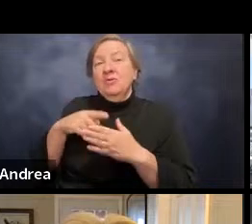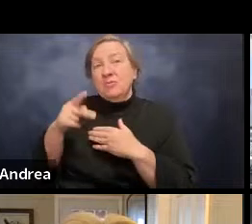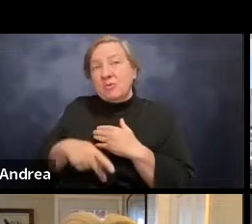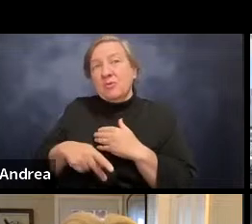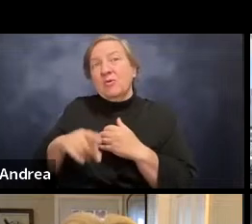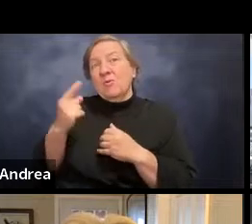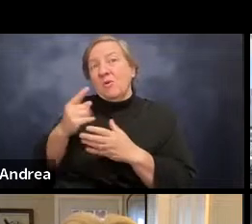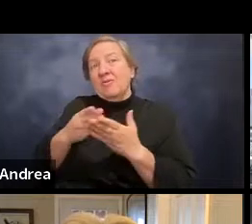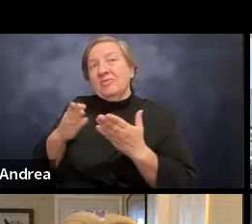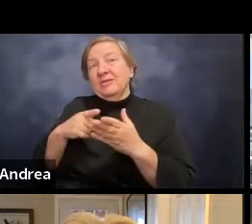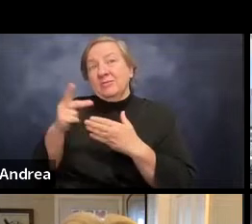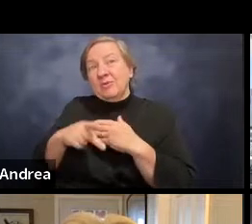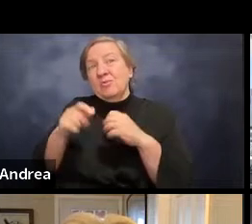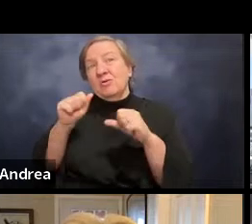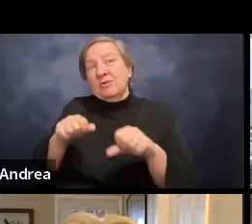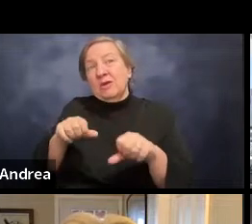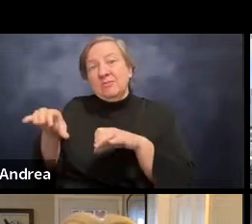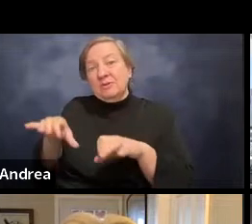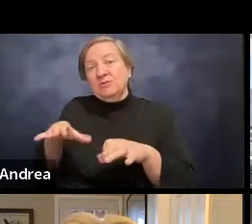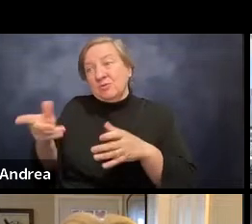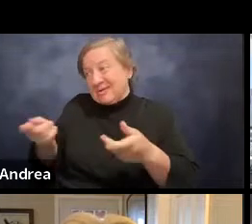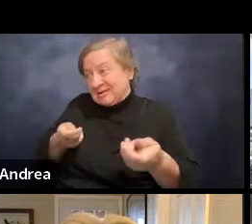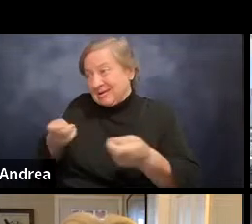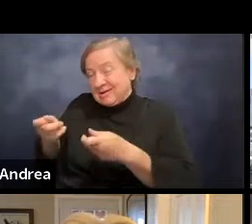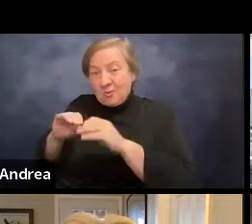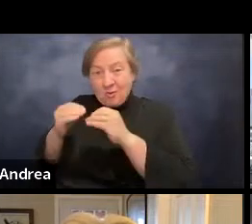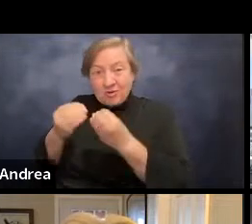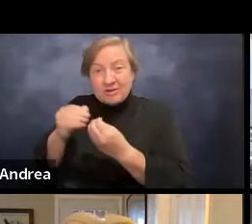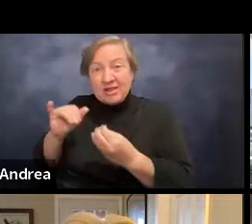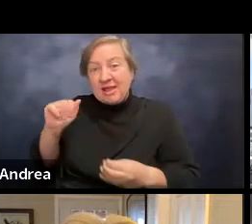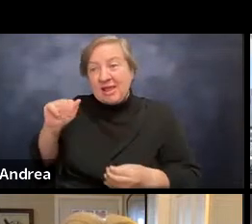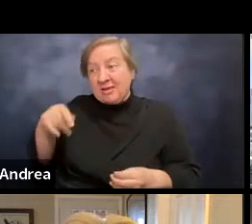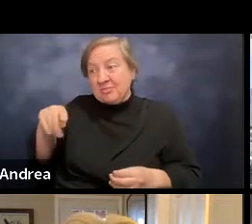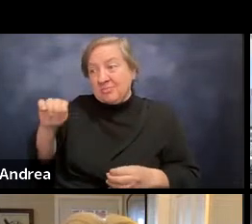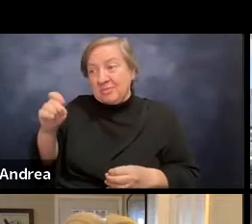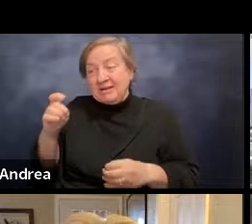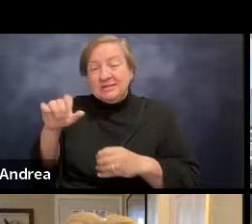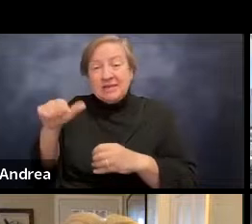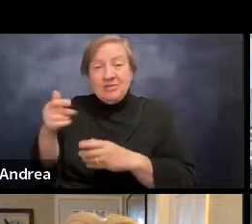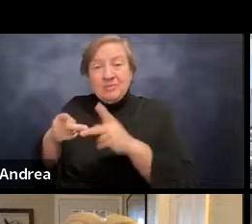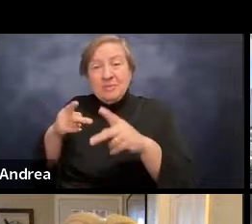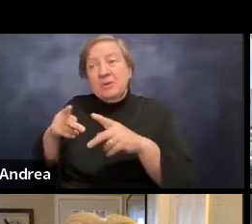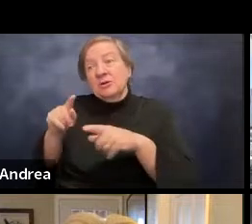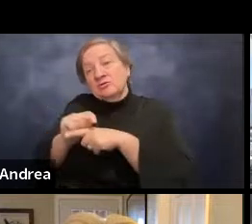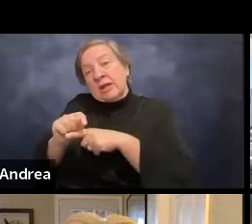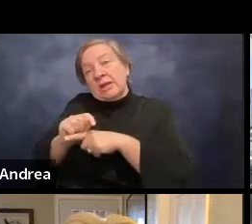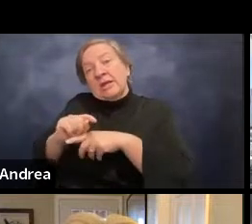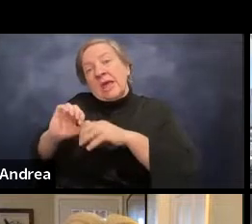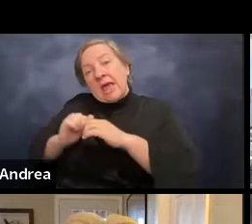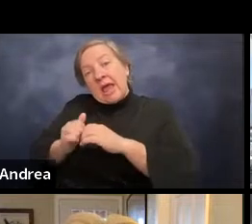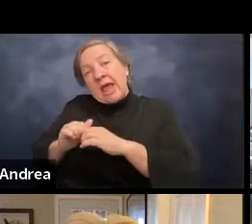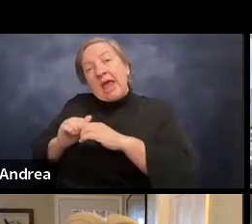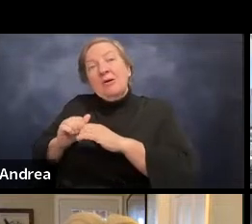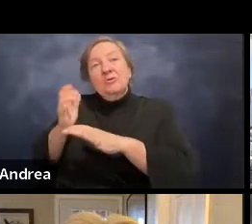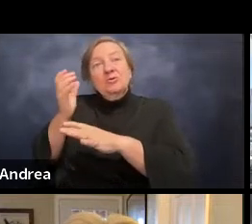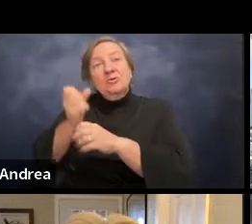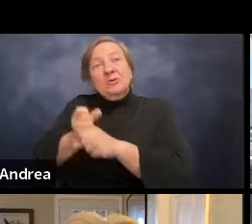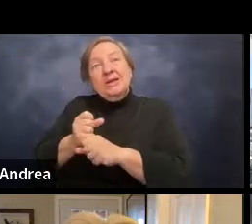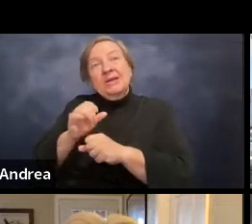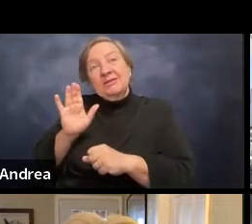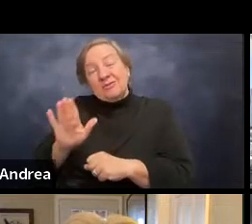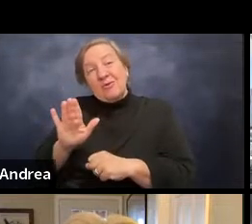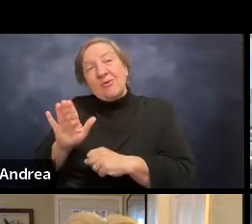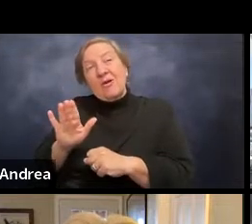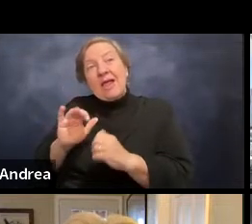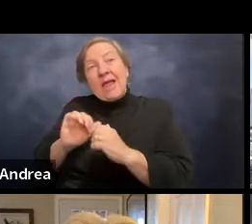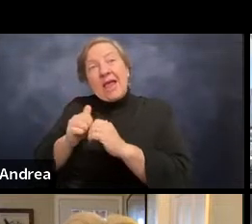the program can be doing is bringing in organizations like Apex and others. We did a training on how do you get sort of how